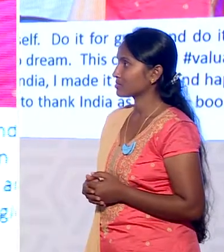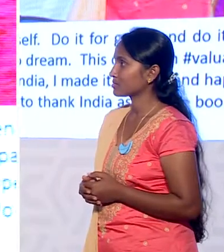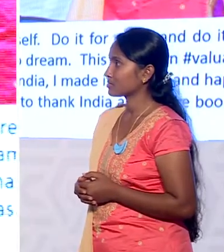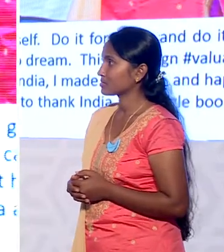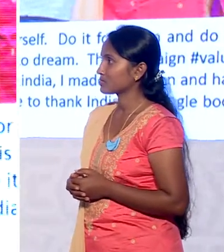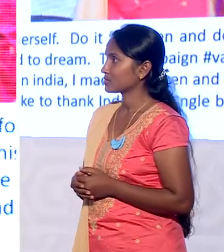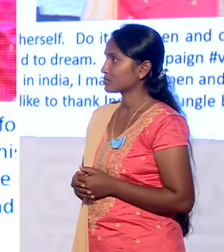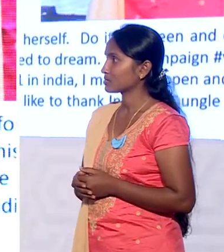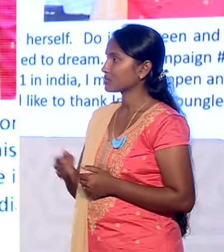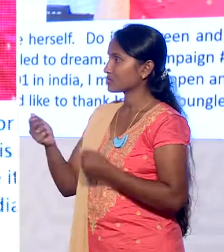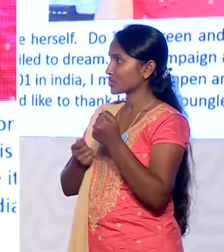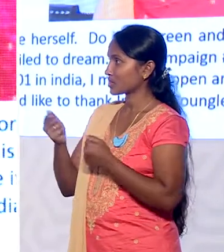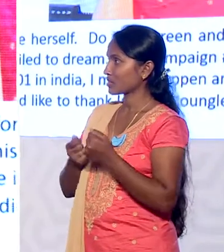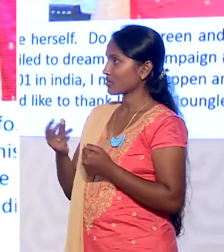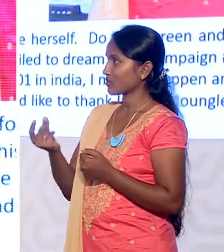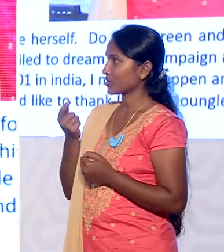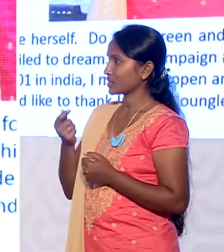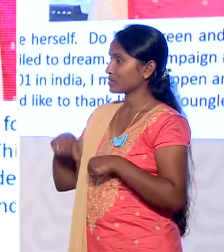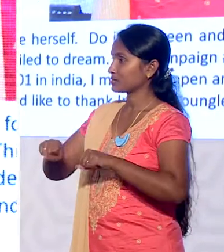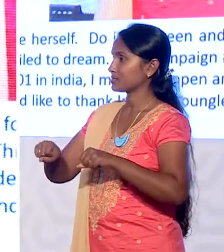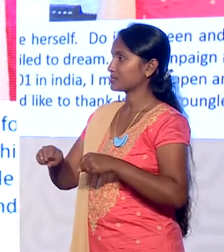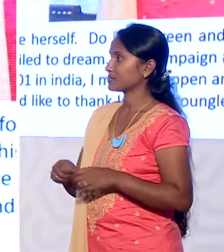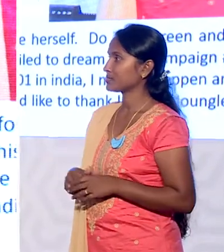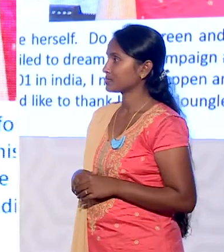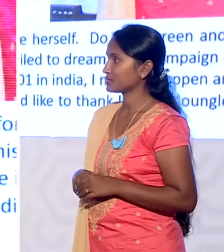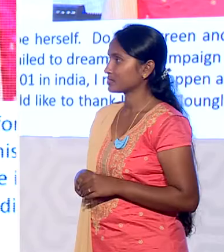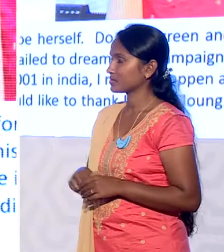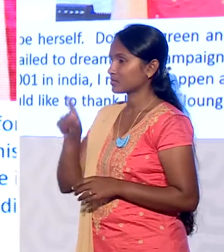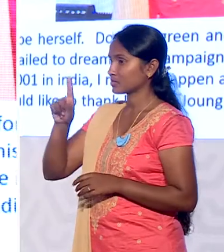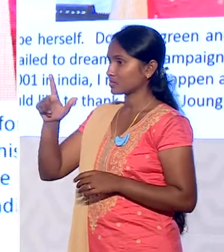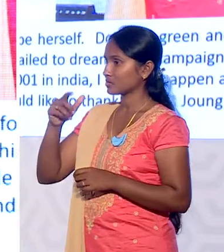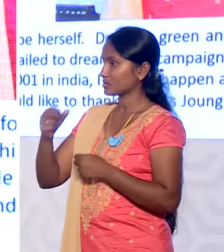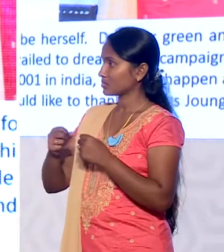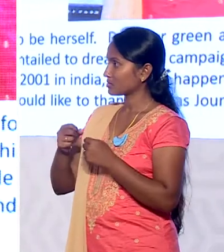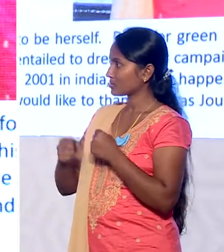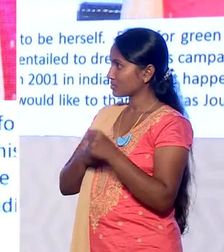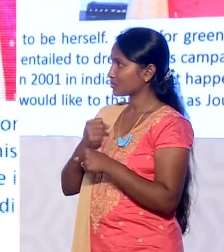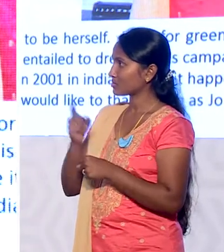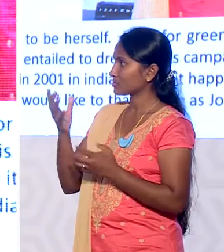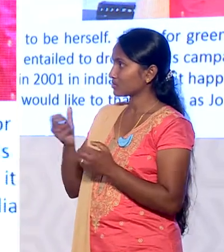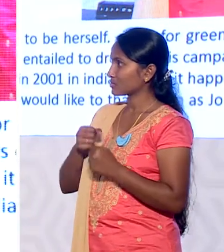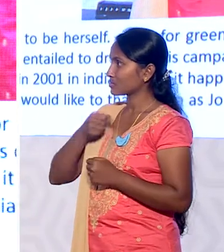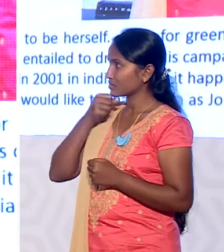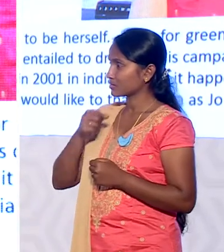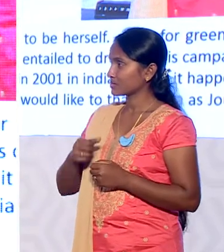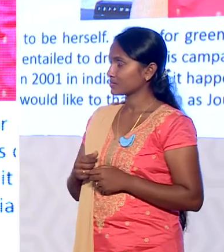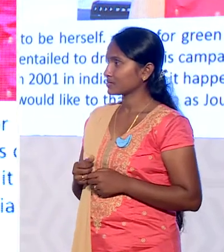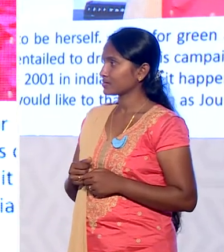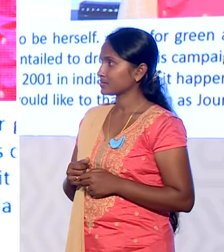he knew that I wanted to drive fast cars and motorbikes. And it was at 17 I found out that I actually was registered